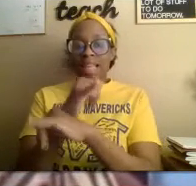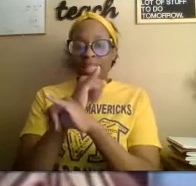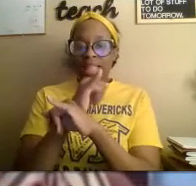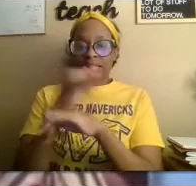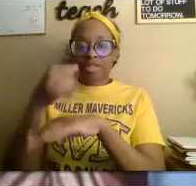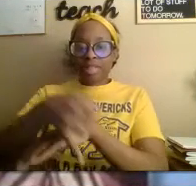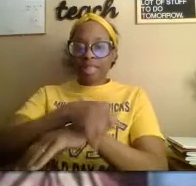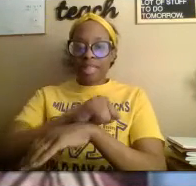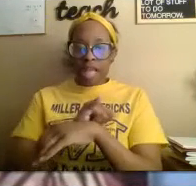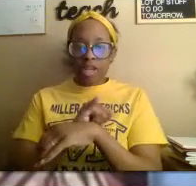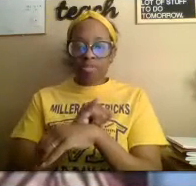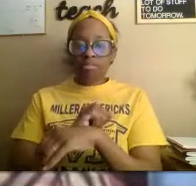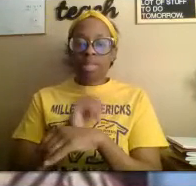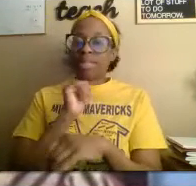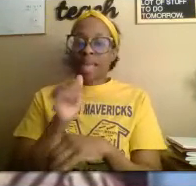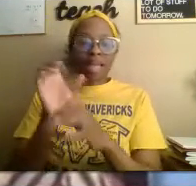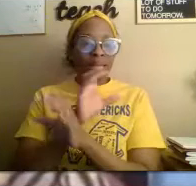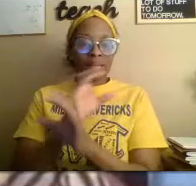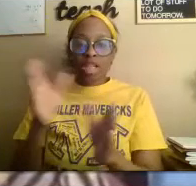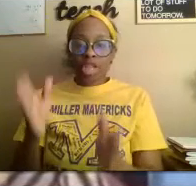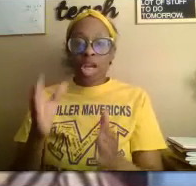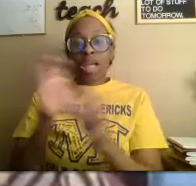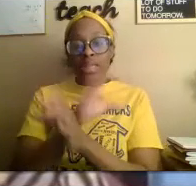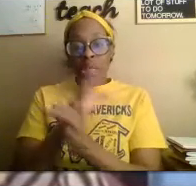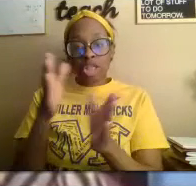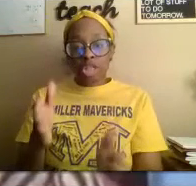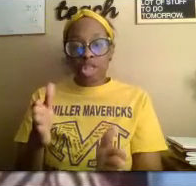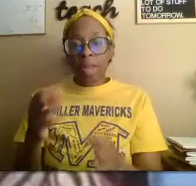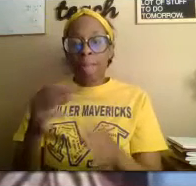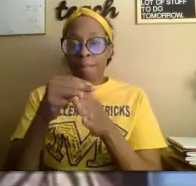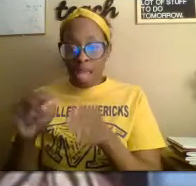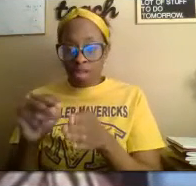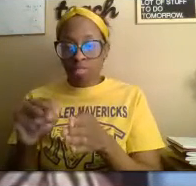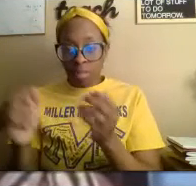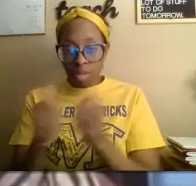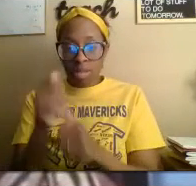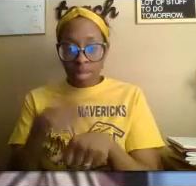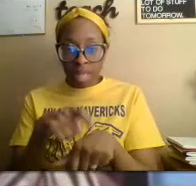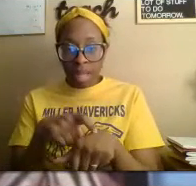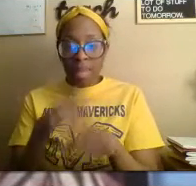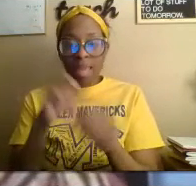it is not a conductor. So conductors allow thermal energy to pass through,